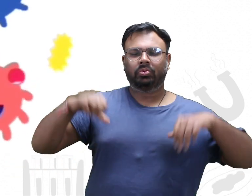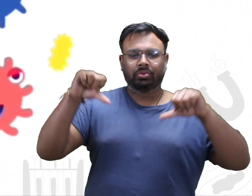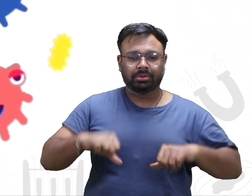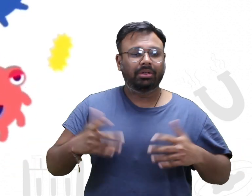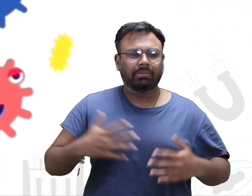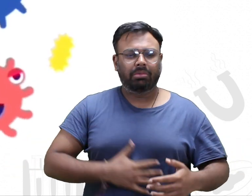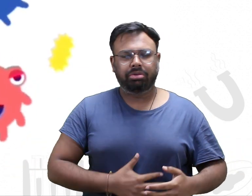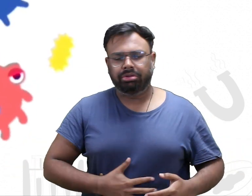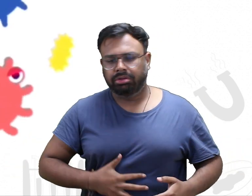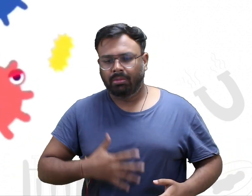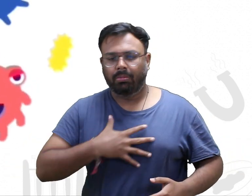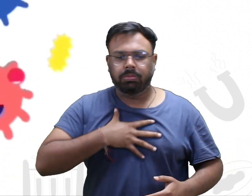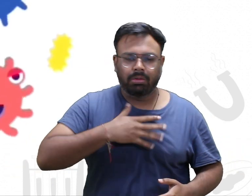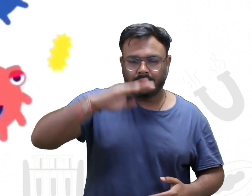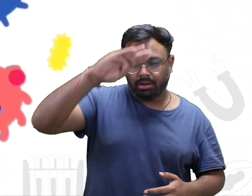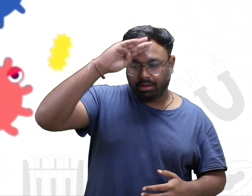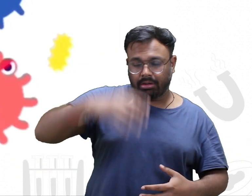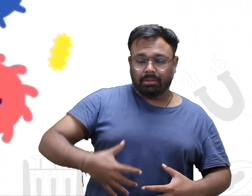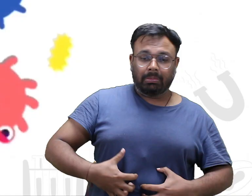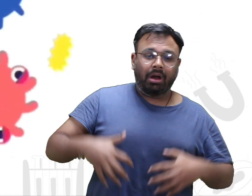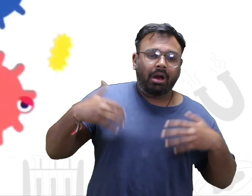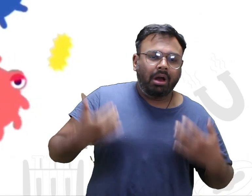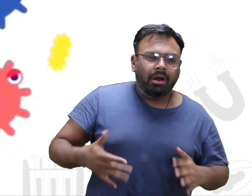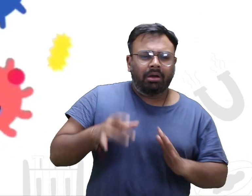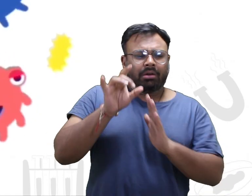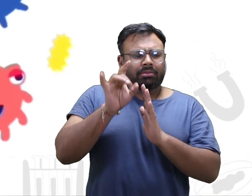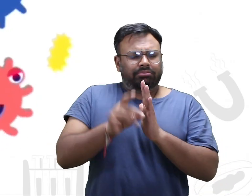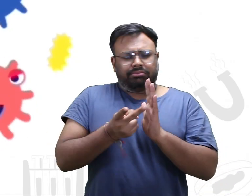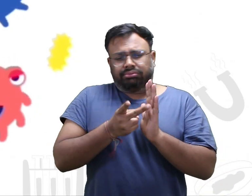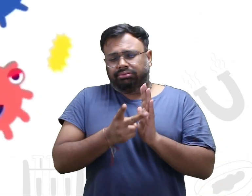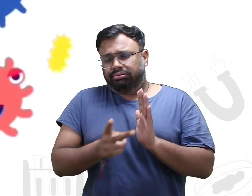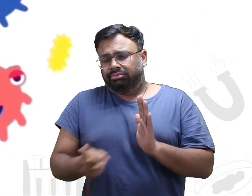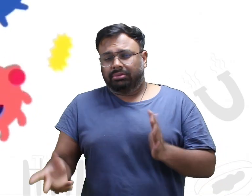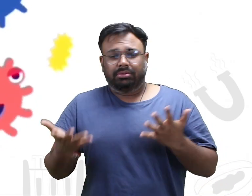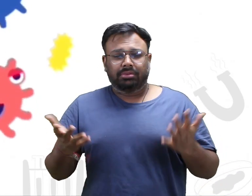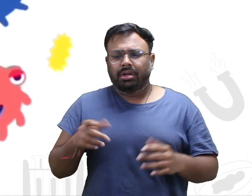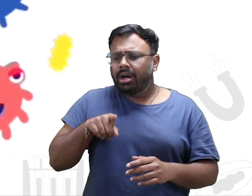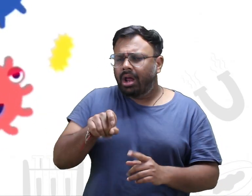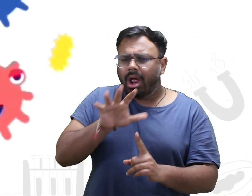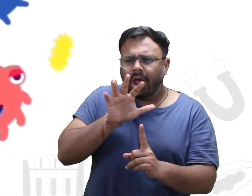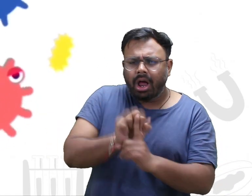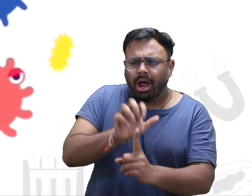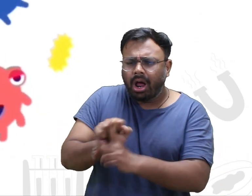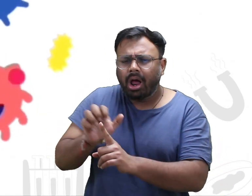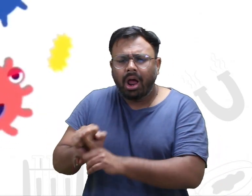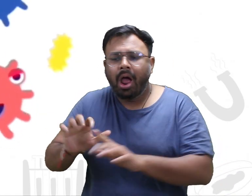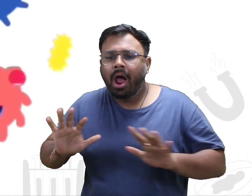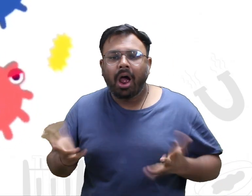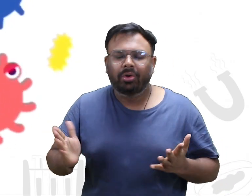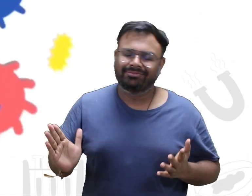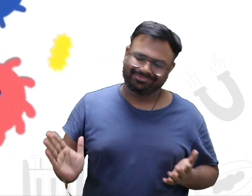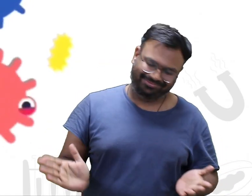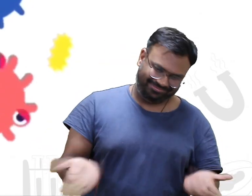diarrhea, vomiting, fever, stomach cramps, etc. So, let's detect